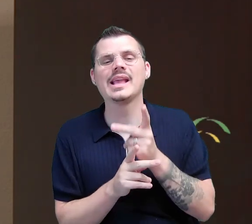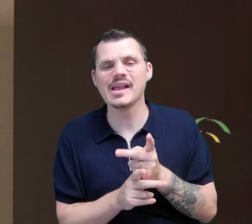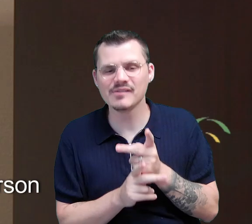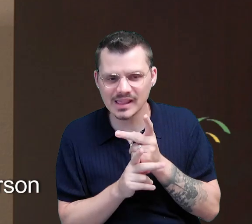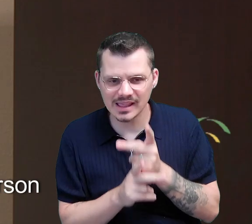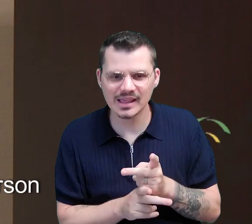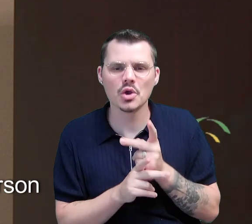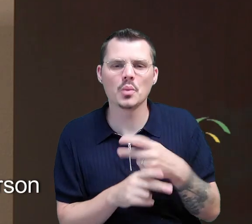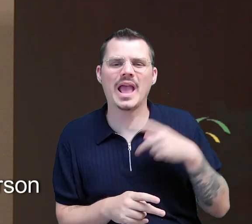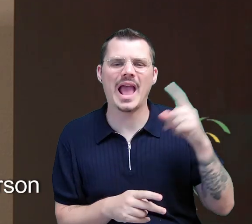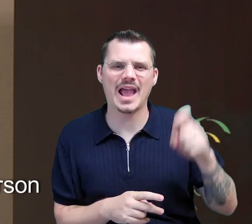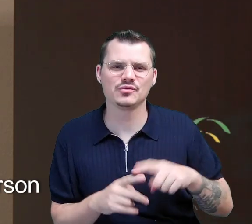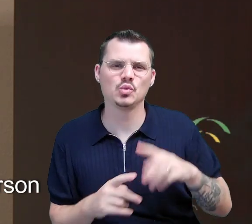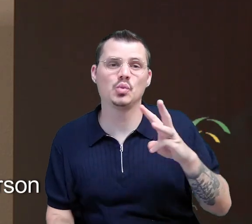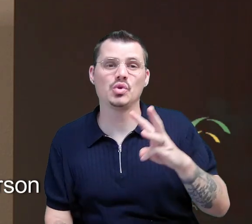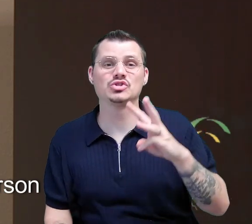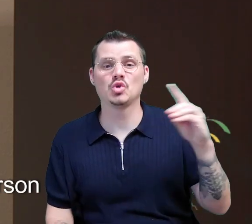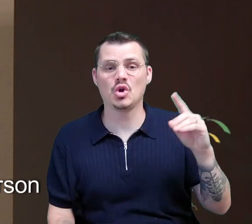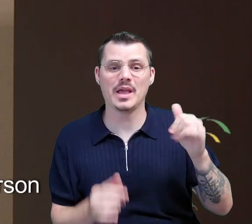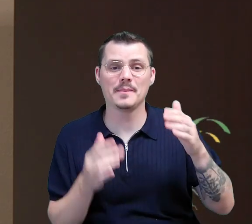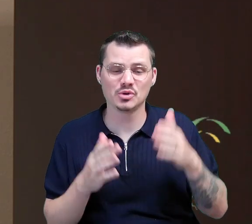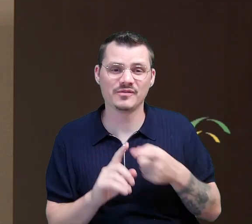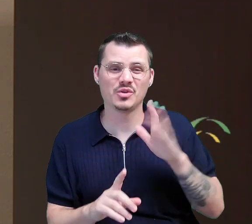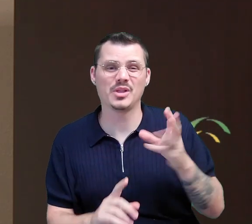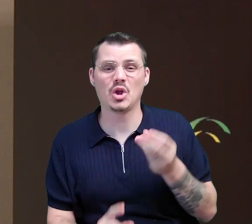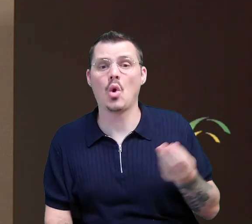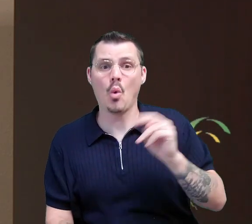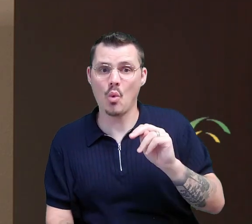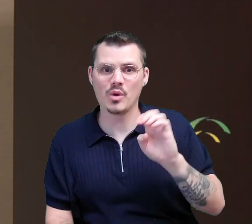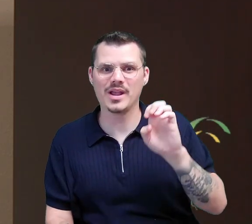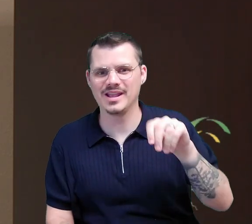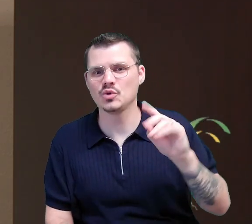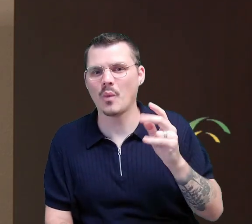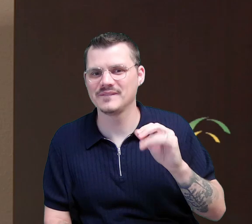carefully, we have to withdraw the person from their own endorphins